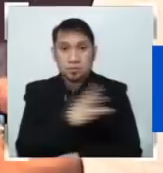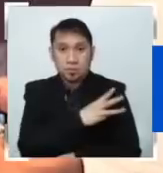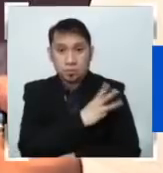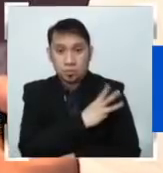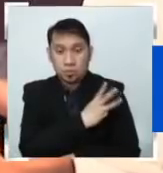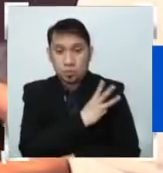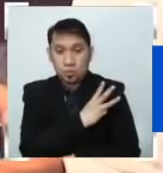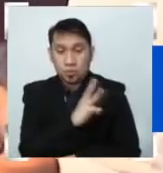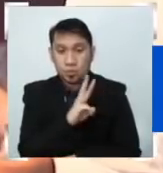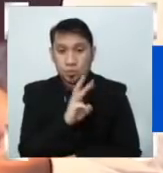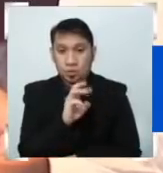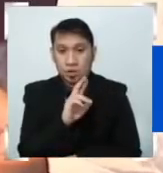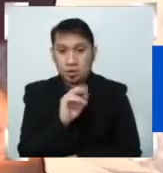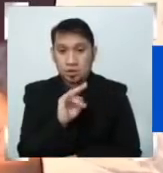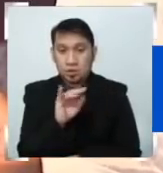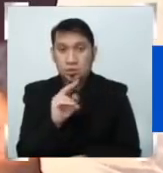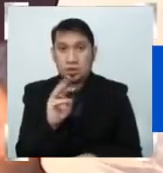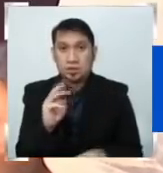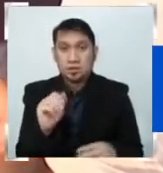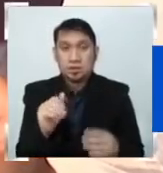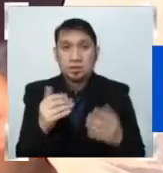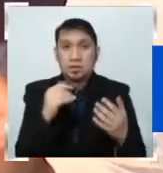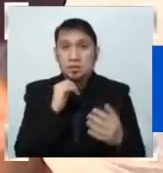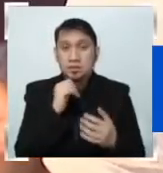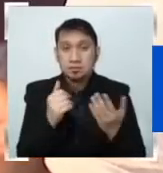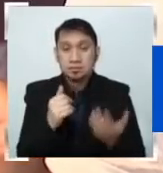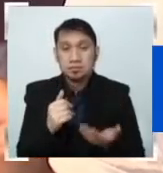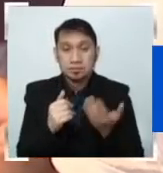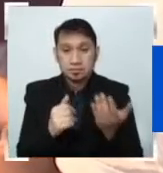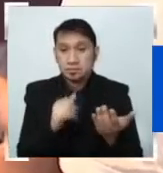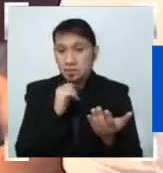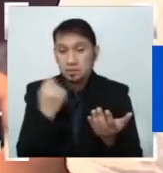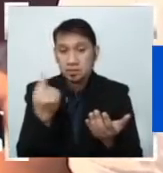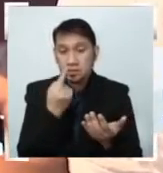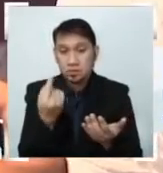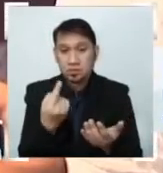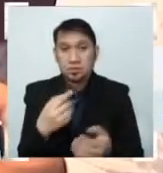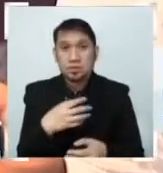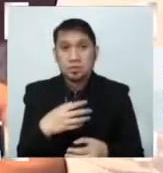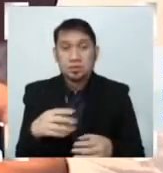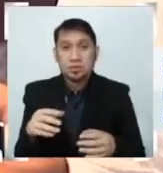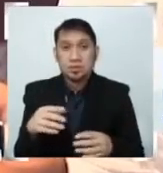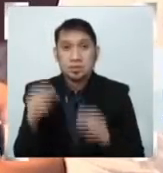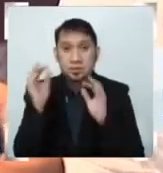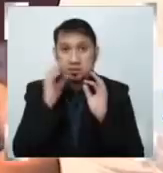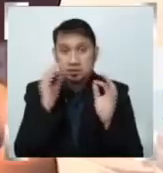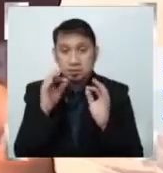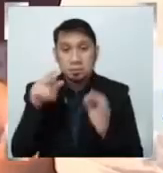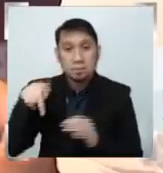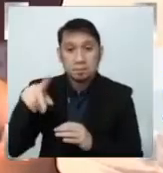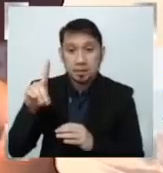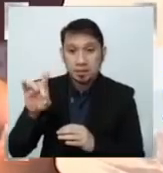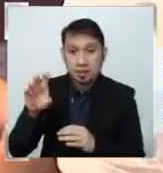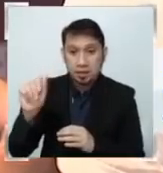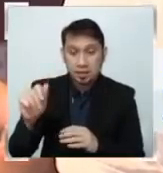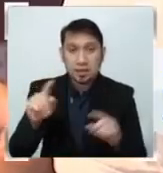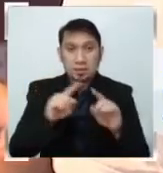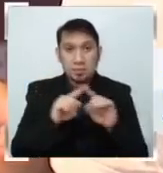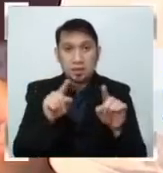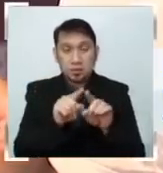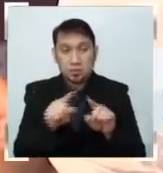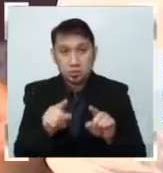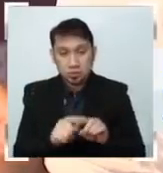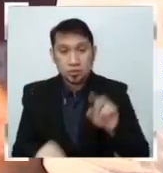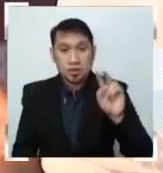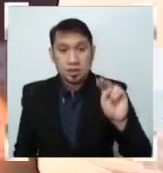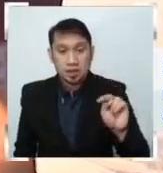2 drug test report to not only to the Philippine Drug Enforcement Agency or PDEA, but to NBI and